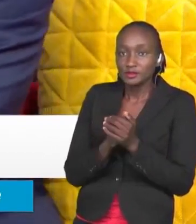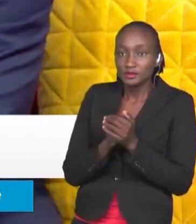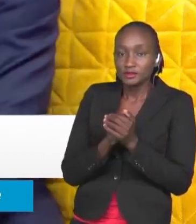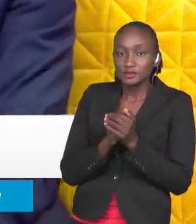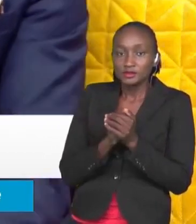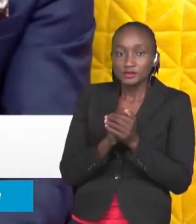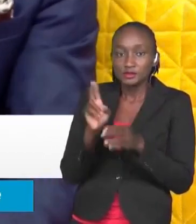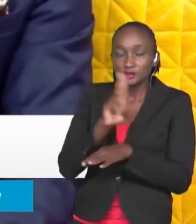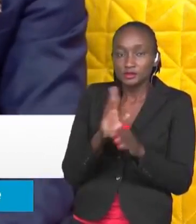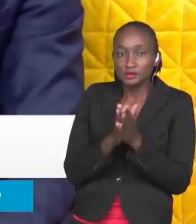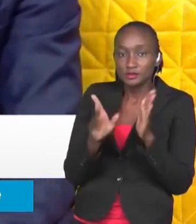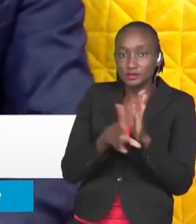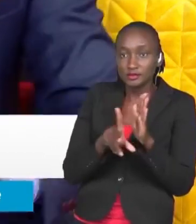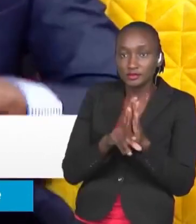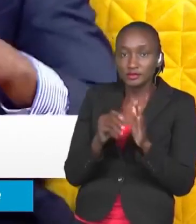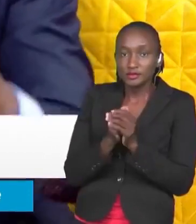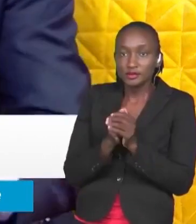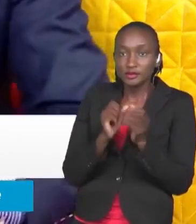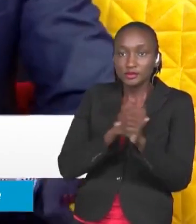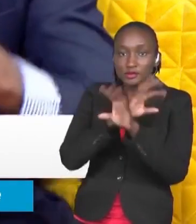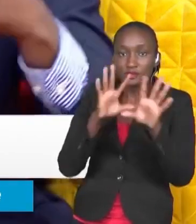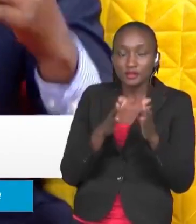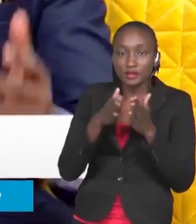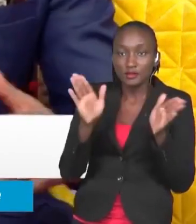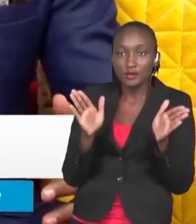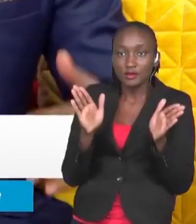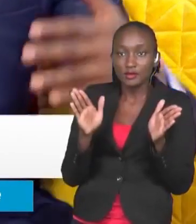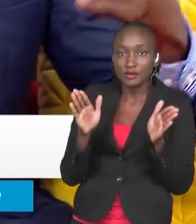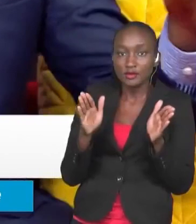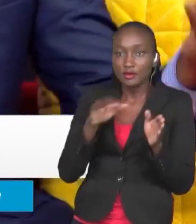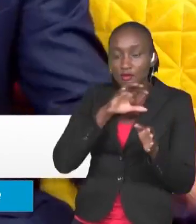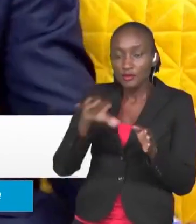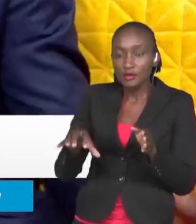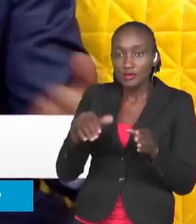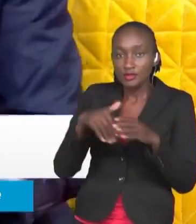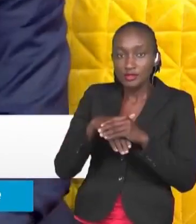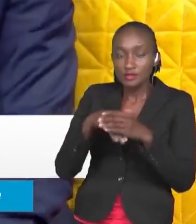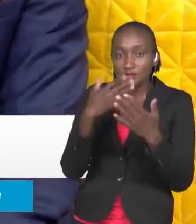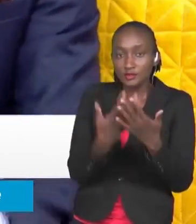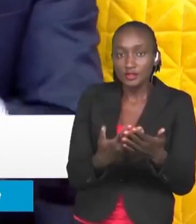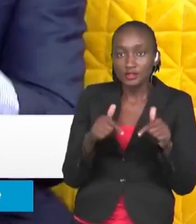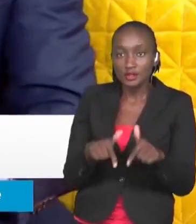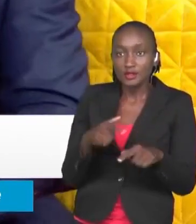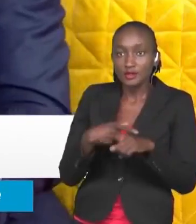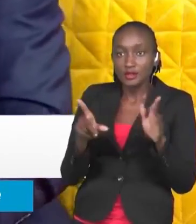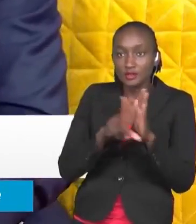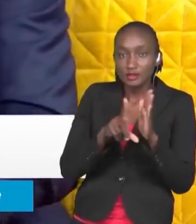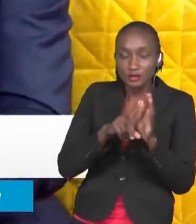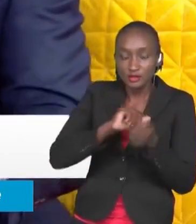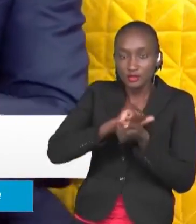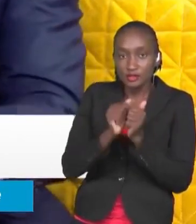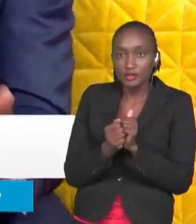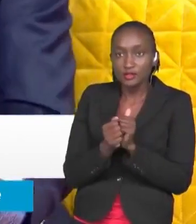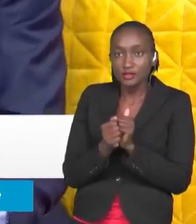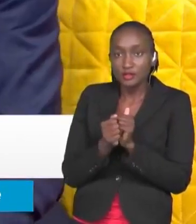applied by the law, but it's clear more teenage boys are actually in prison right now, but the law is changing now. The